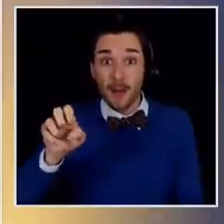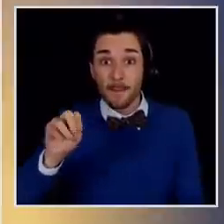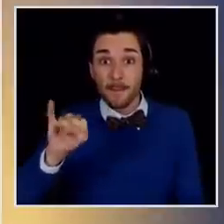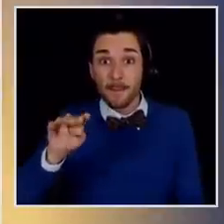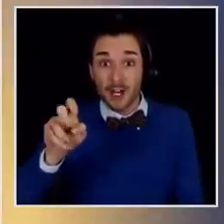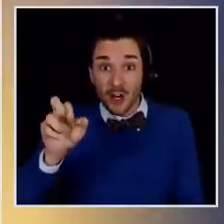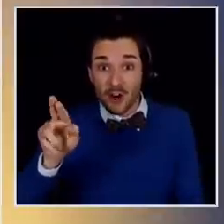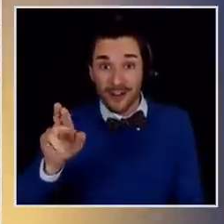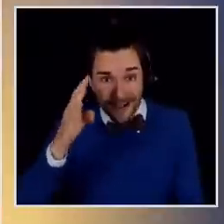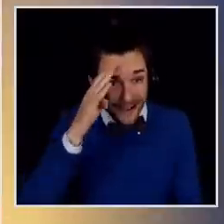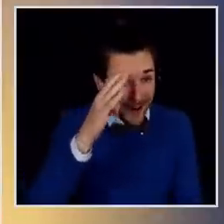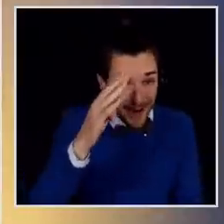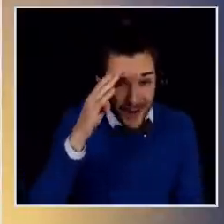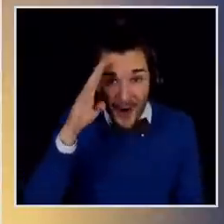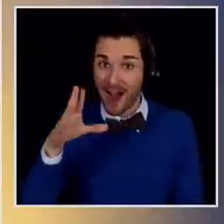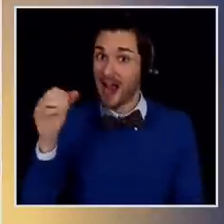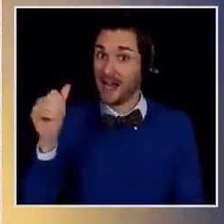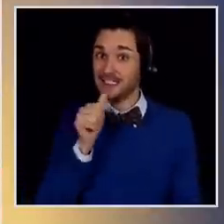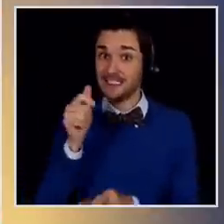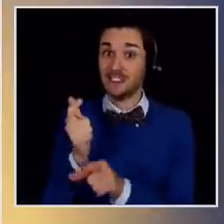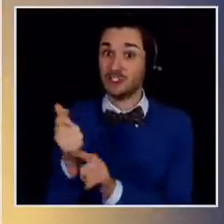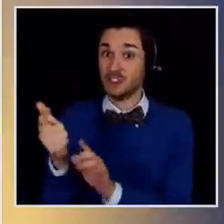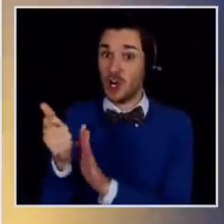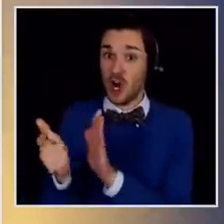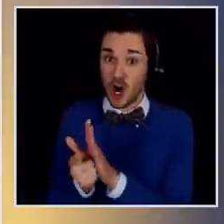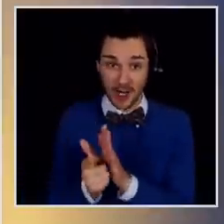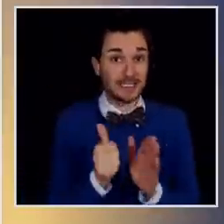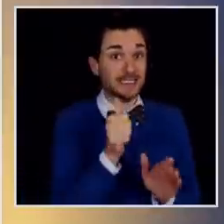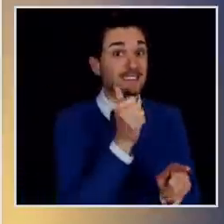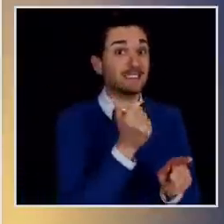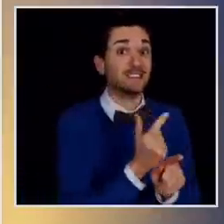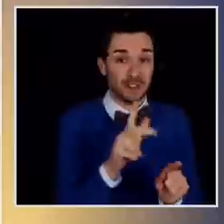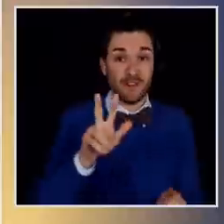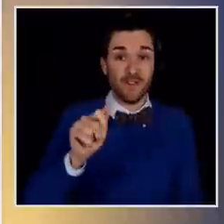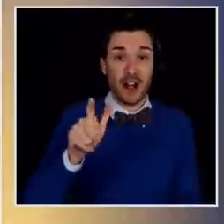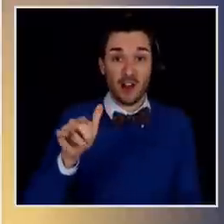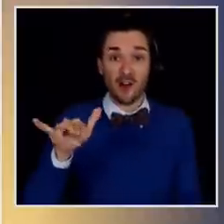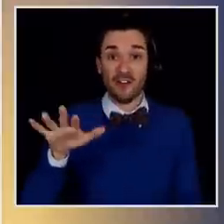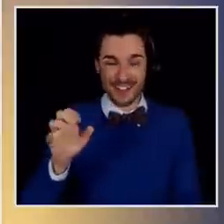Most importantly, my sisters-in-law, my sister Valerie. Anyway,